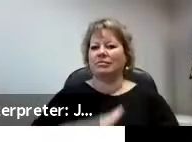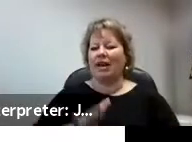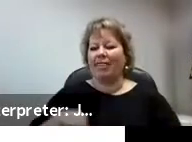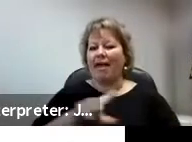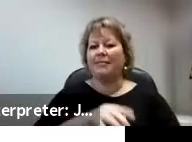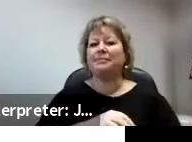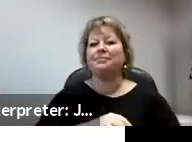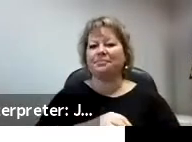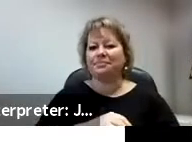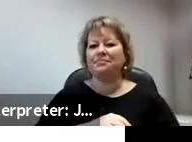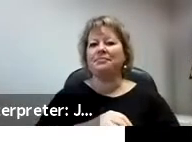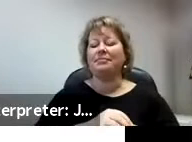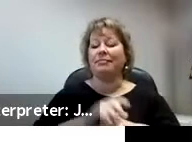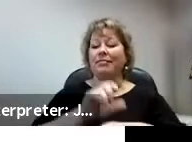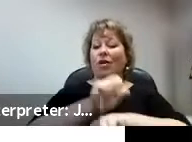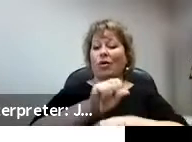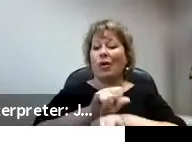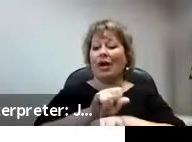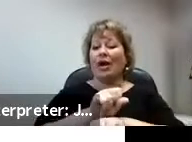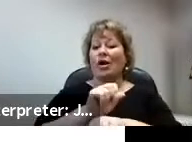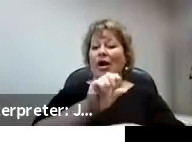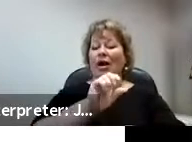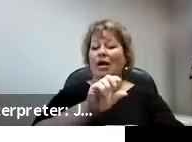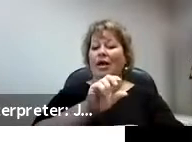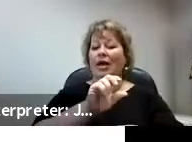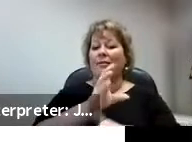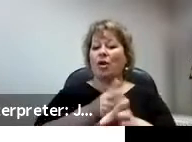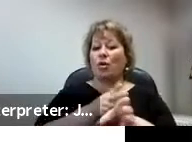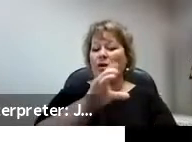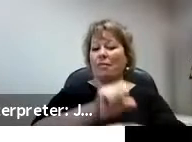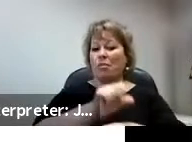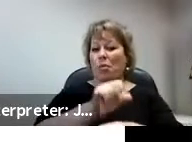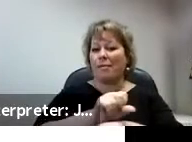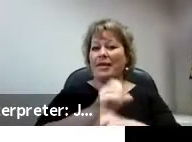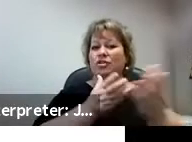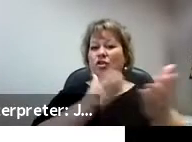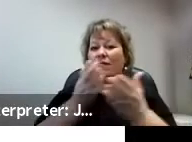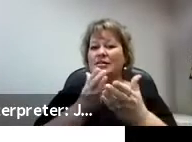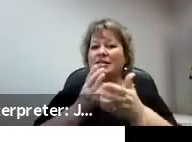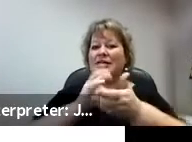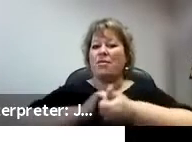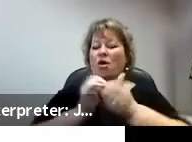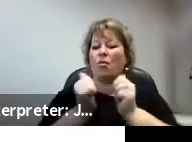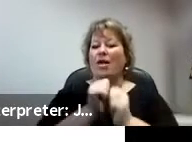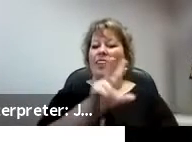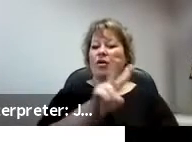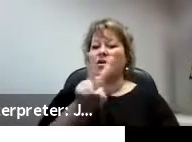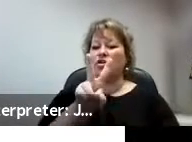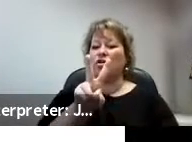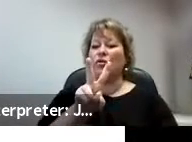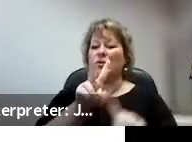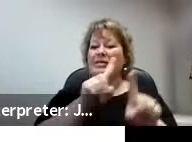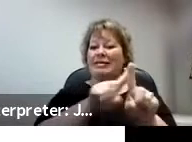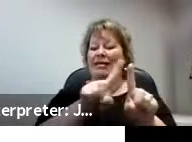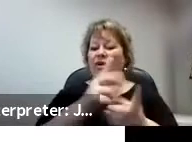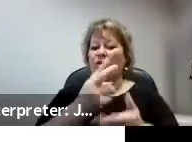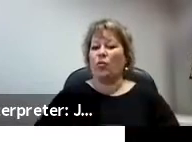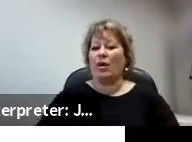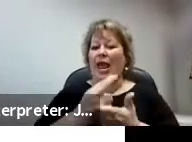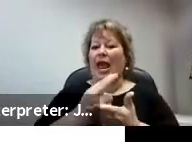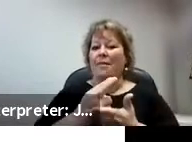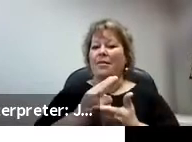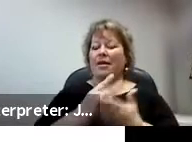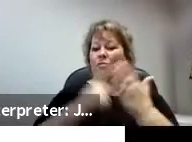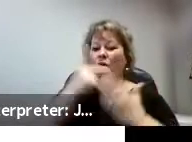Career employment and supported employment services are provided through a partnership with 32 community rehabilitation programs and